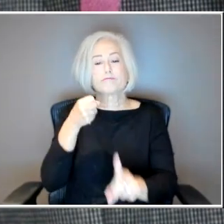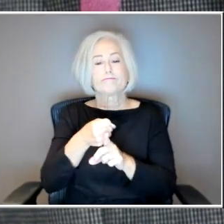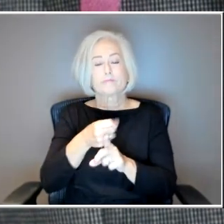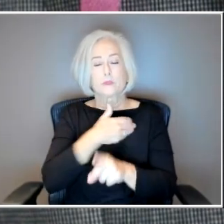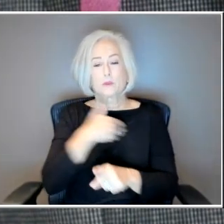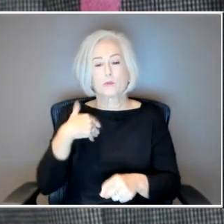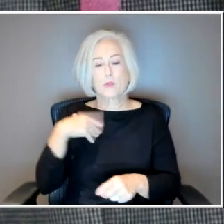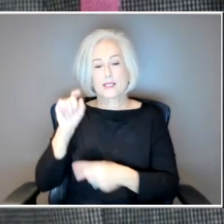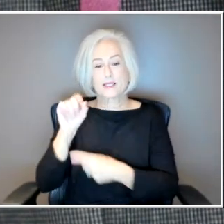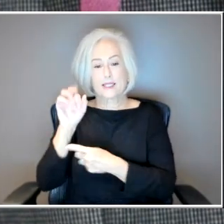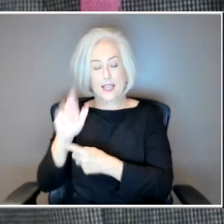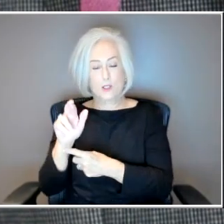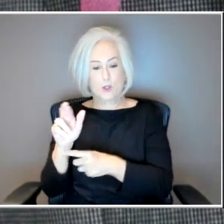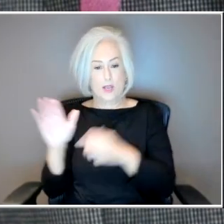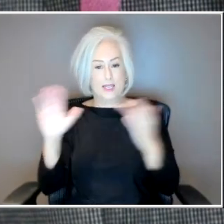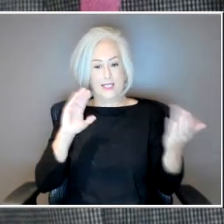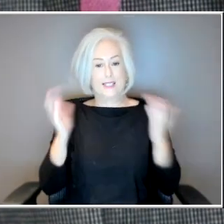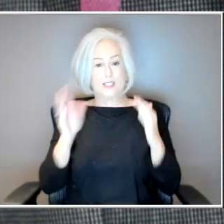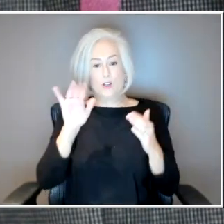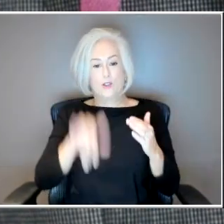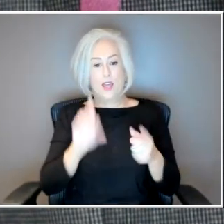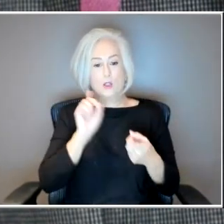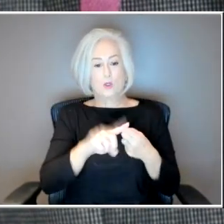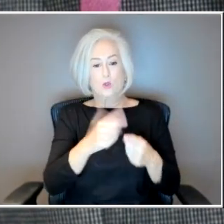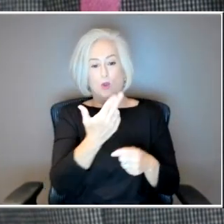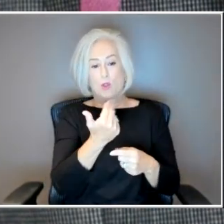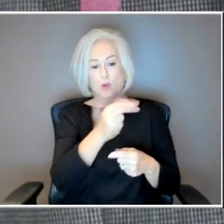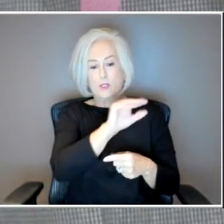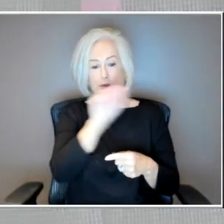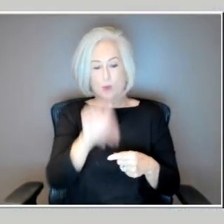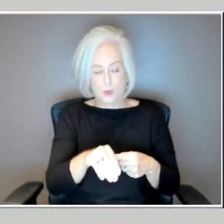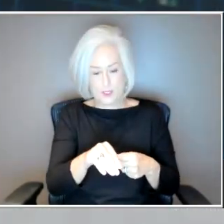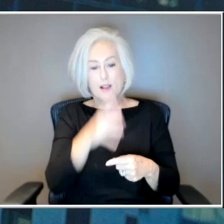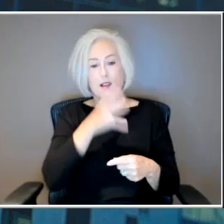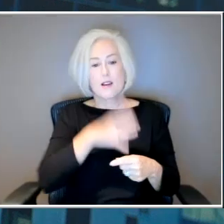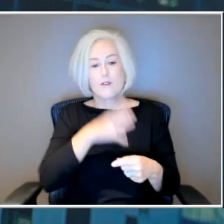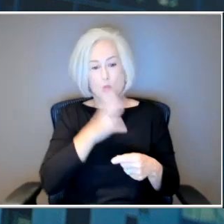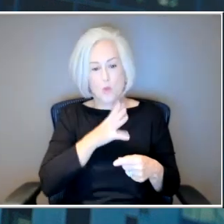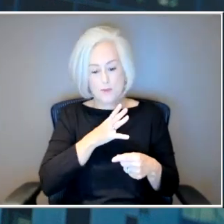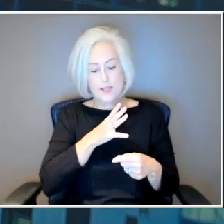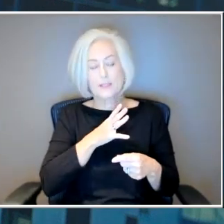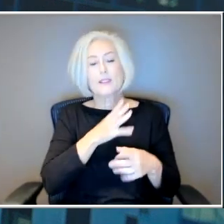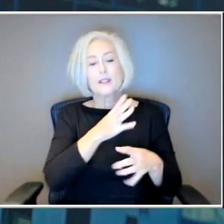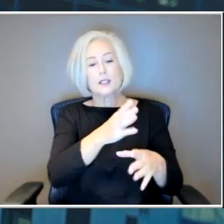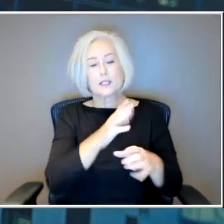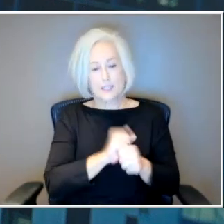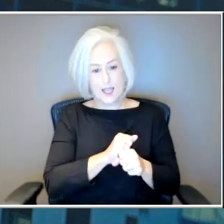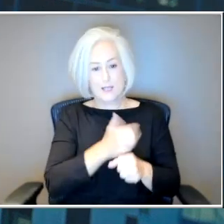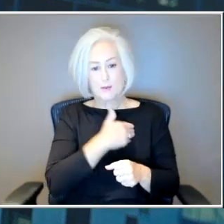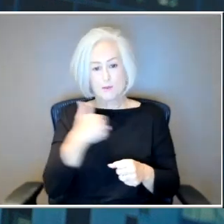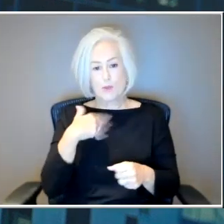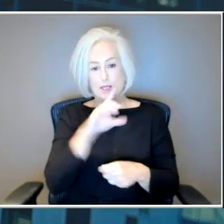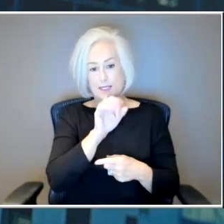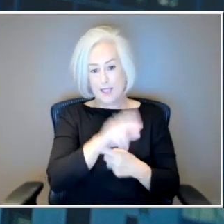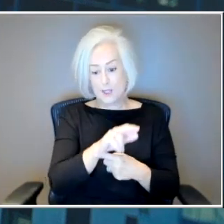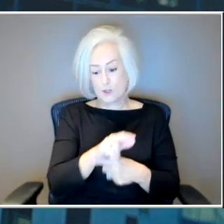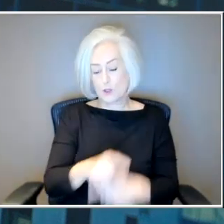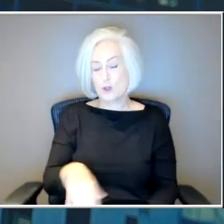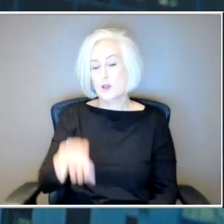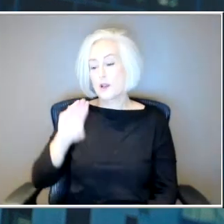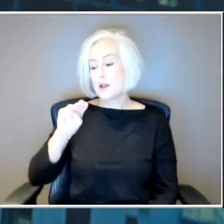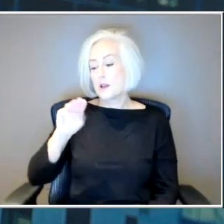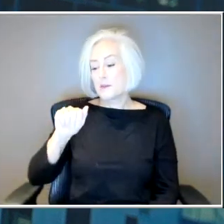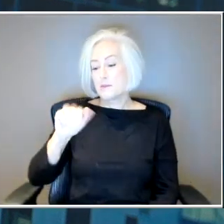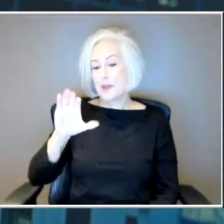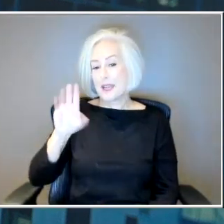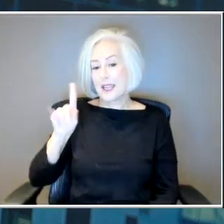population, where just 13% of women will develop breast cancer. Once Mackenzie Patrick learned that she had the BRCA gene mutation, she